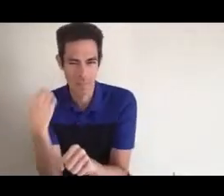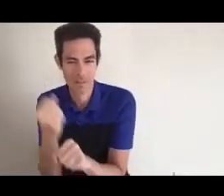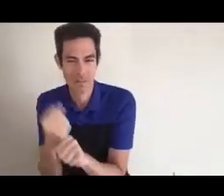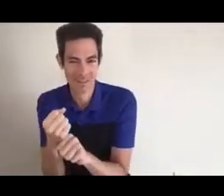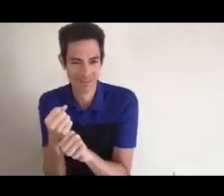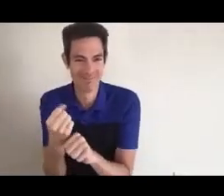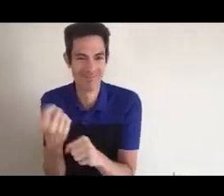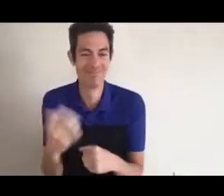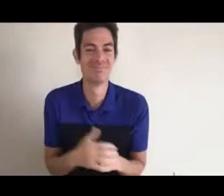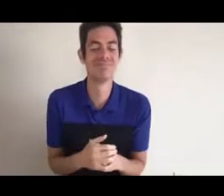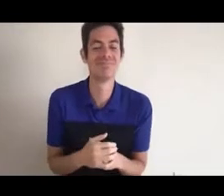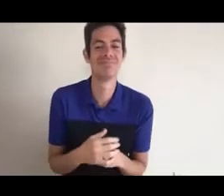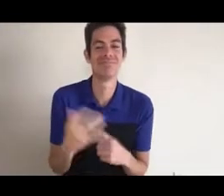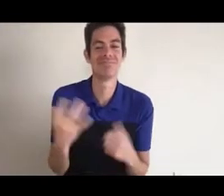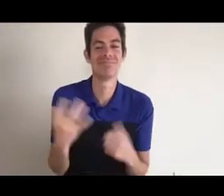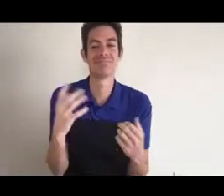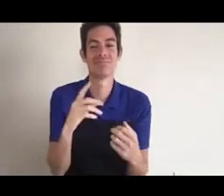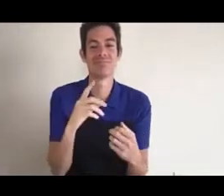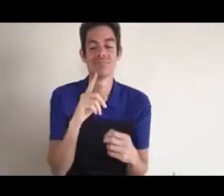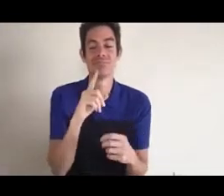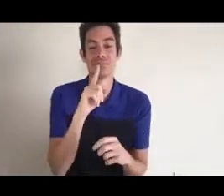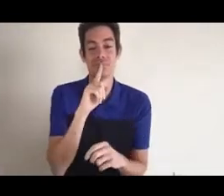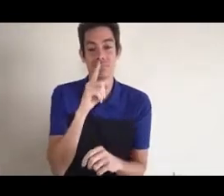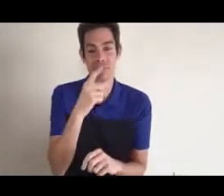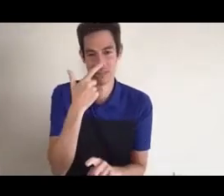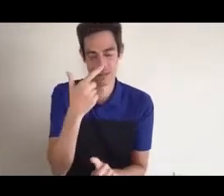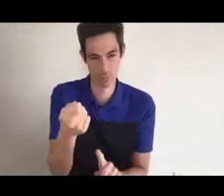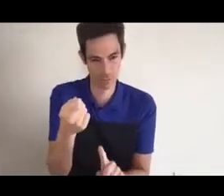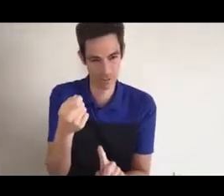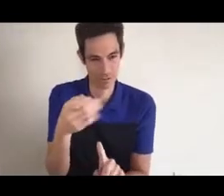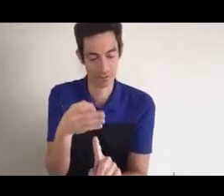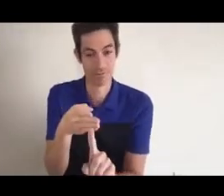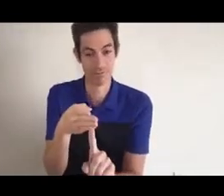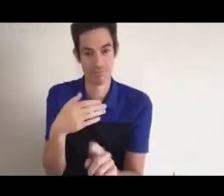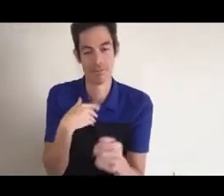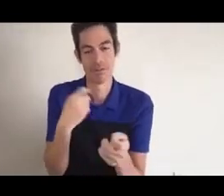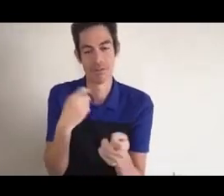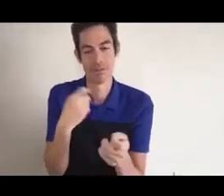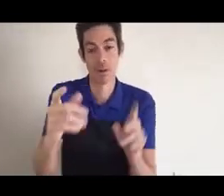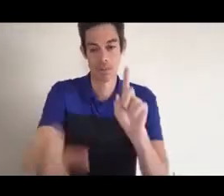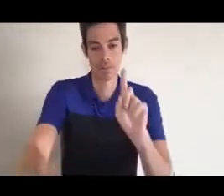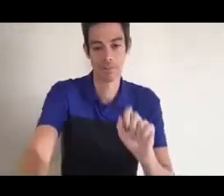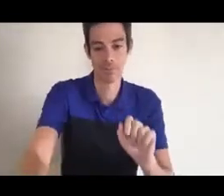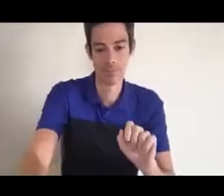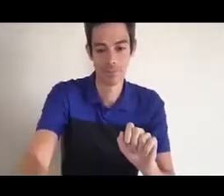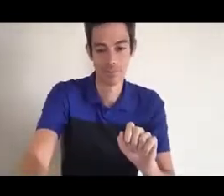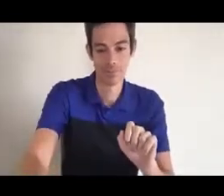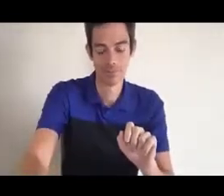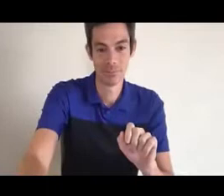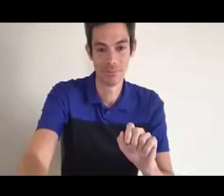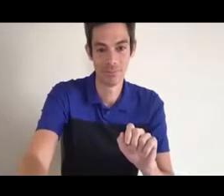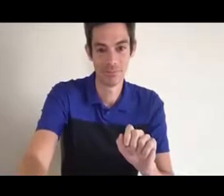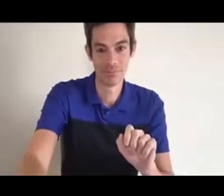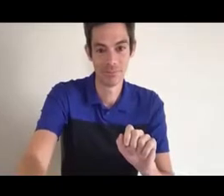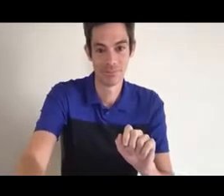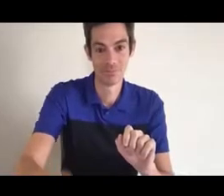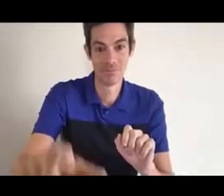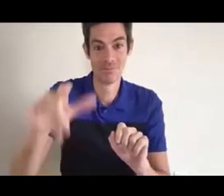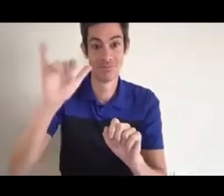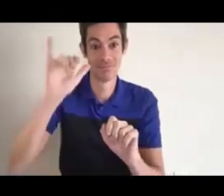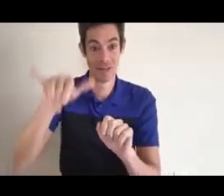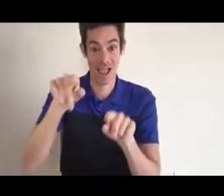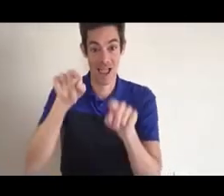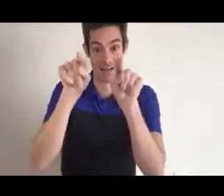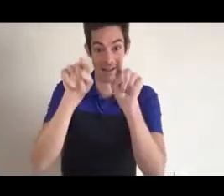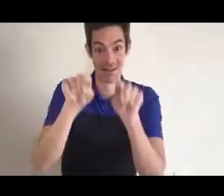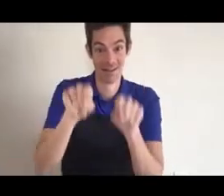teaching ASL and grammar for 3 or 4 years now, and it's really interesting. I wanted to share, wait